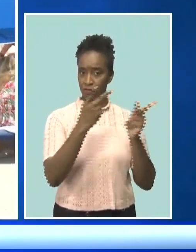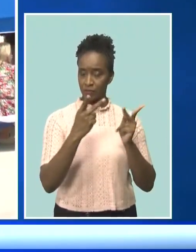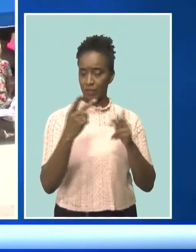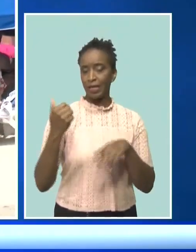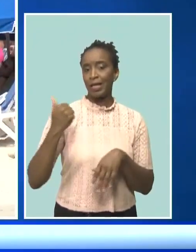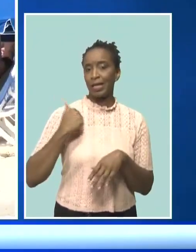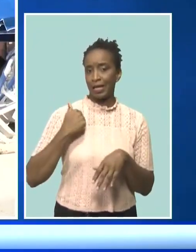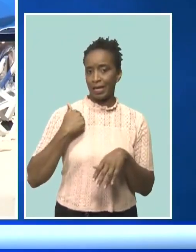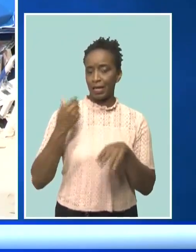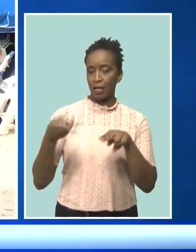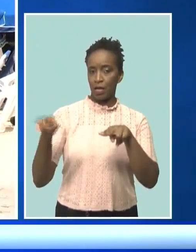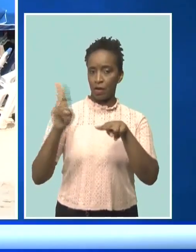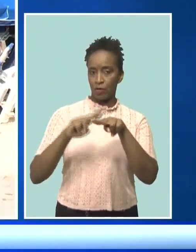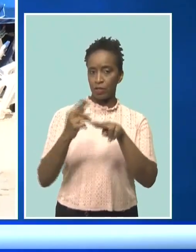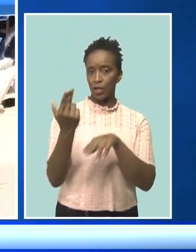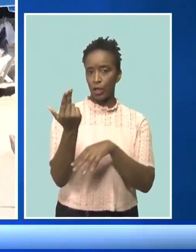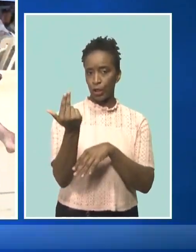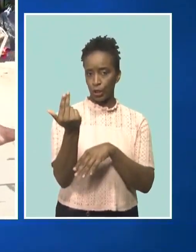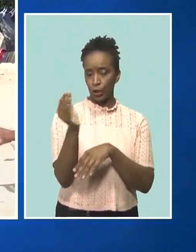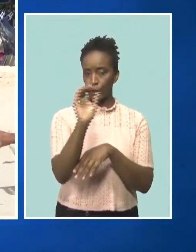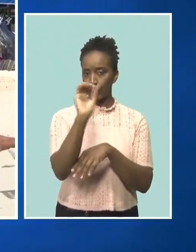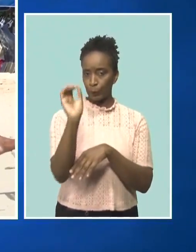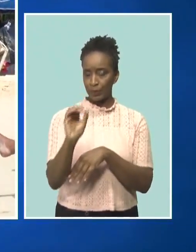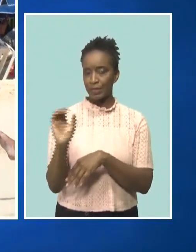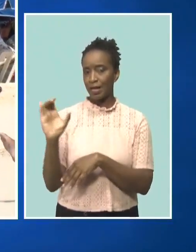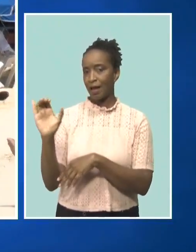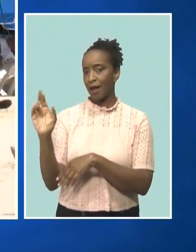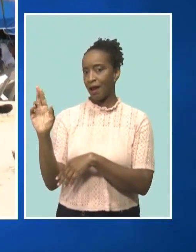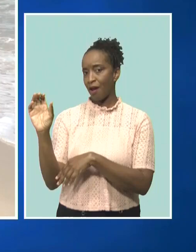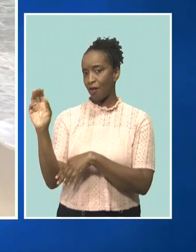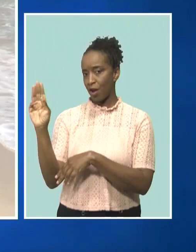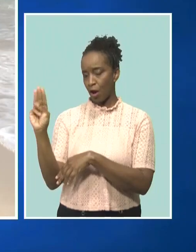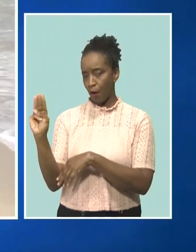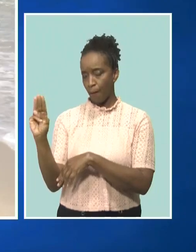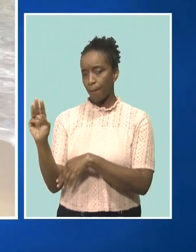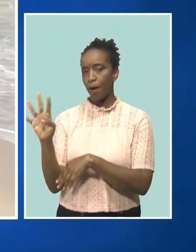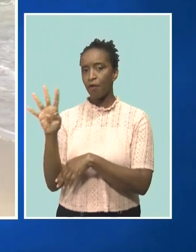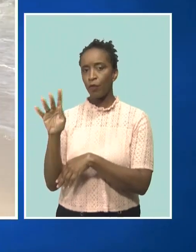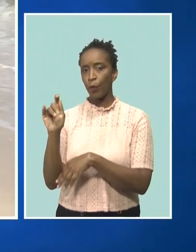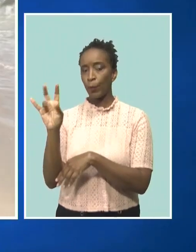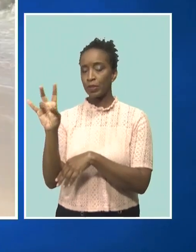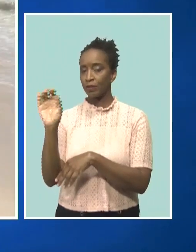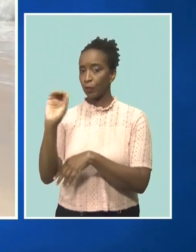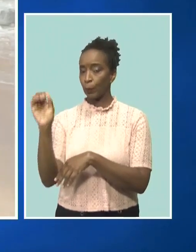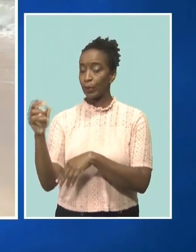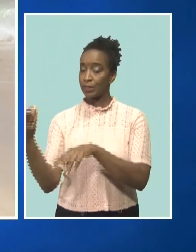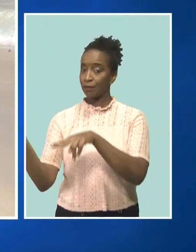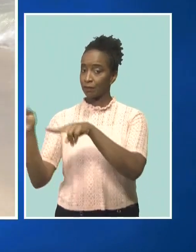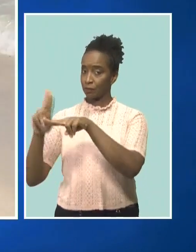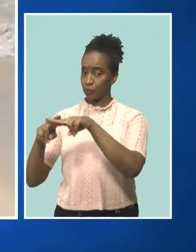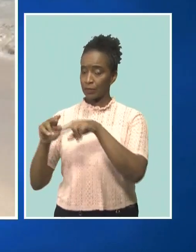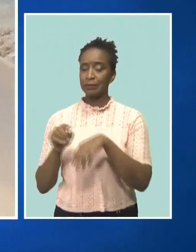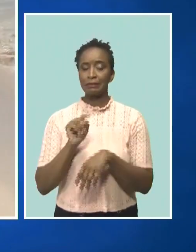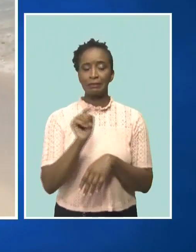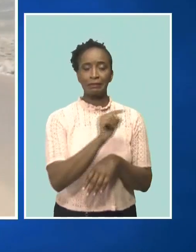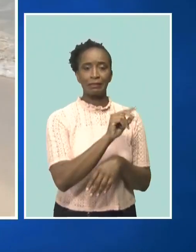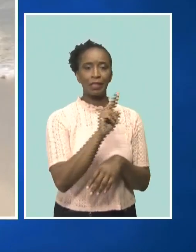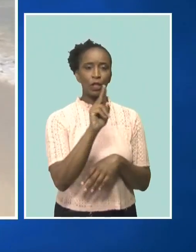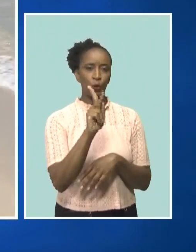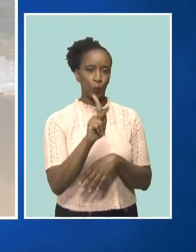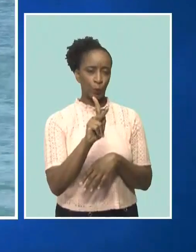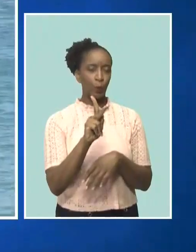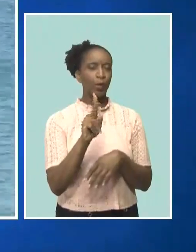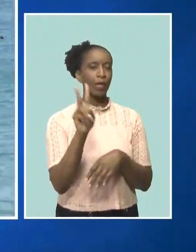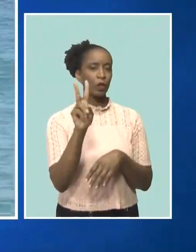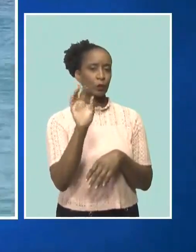notable 13% increase, CARICOM a 4.7% rise, while the UK arrivals declined by 2%